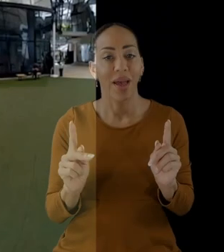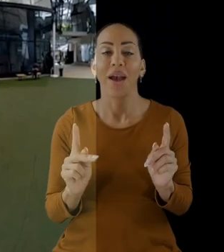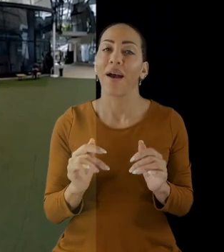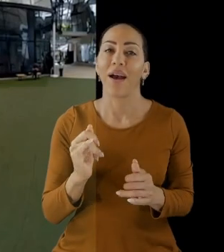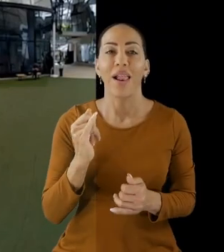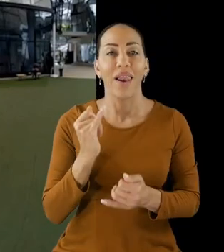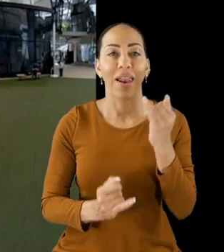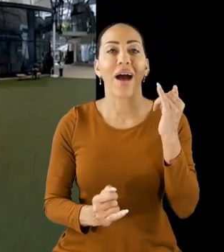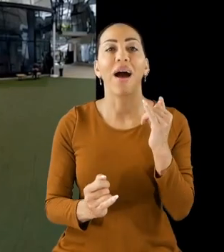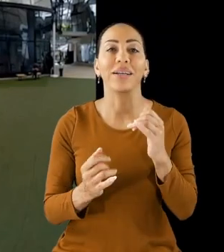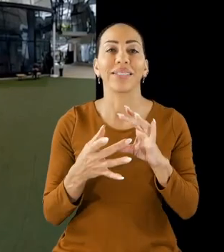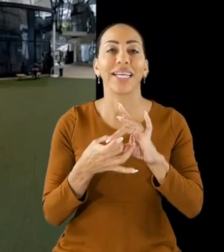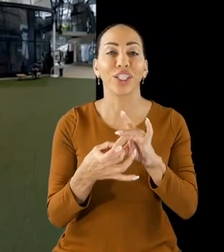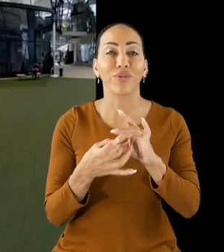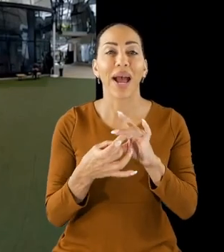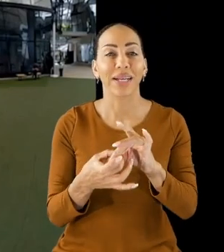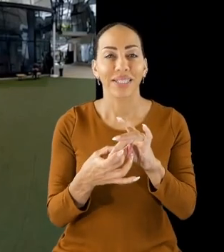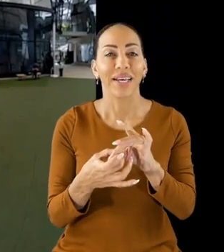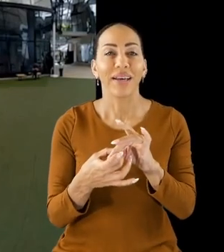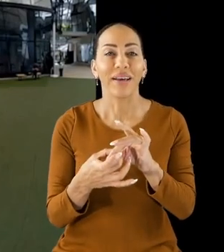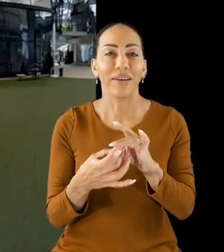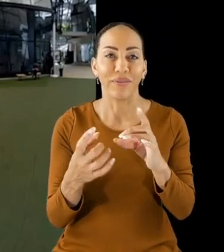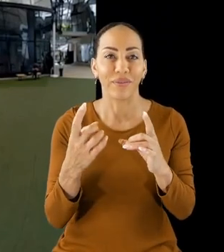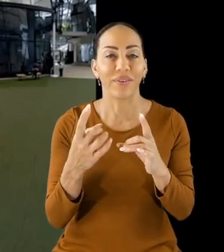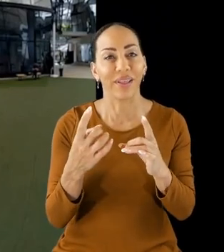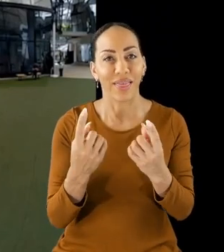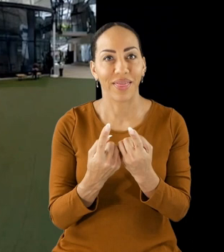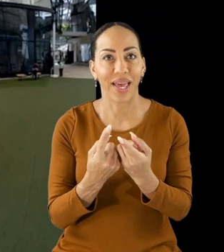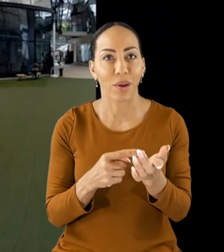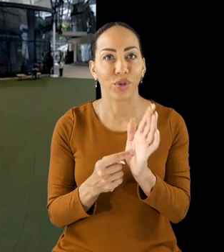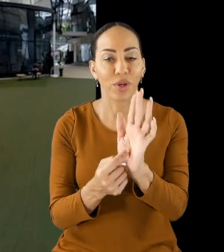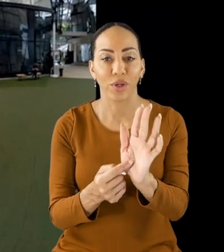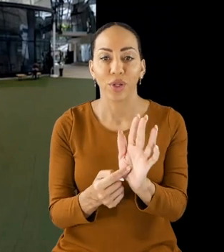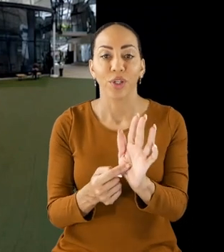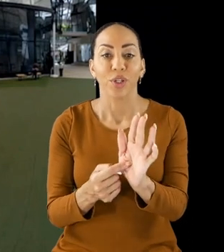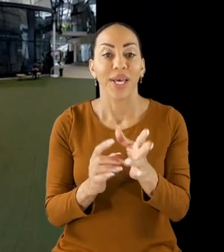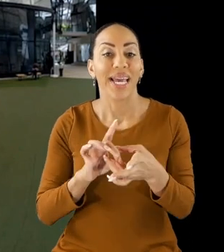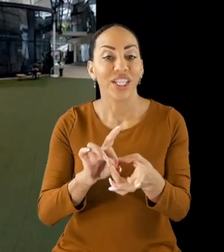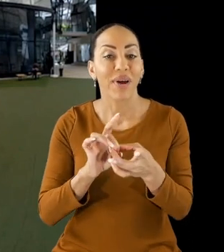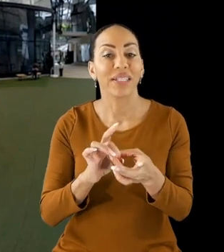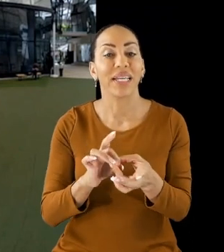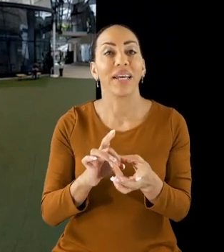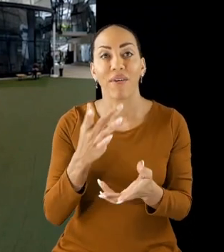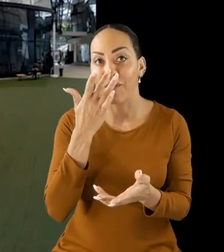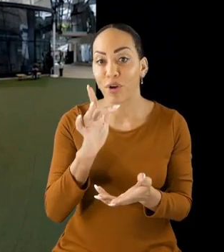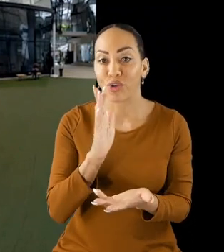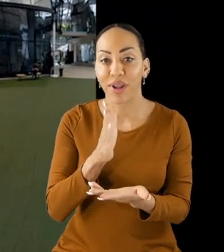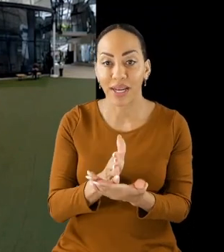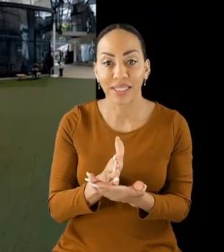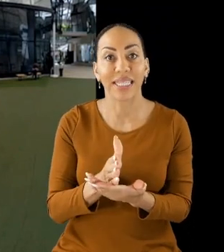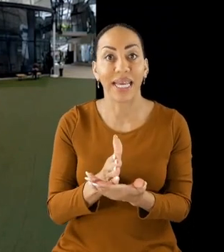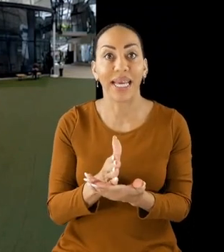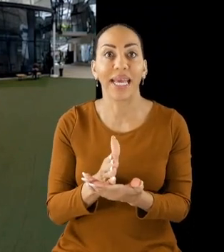Okay, the final interactive piece I'm going to show is an interactive virtual reality theatre piece that Paul and